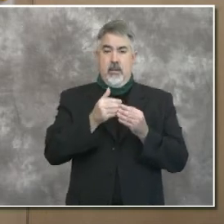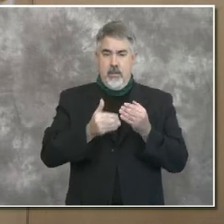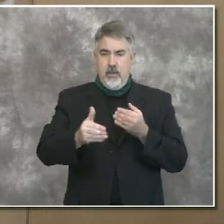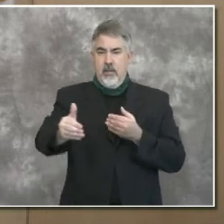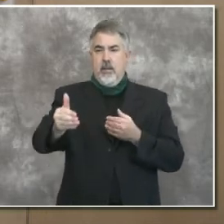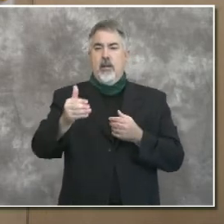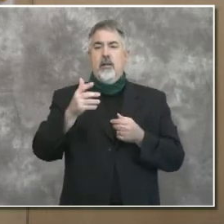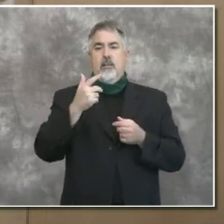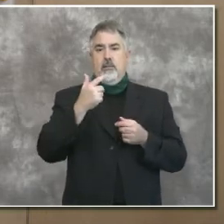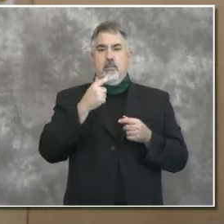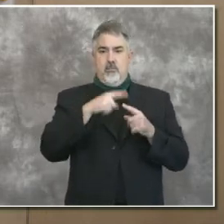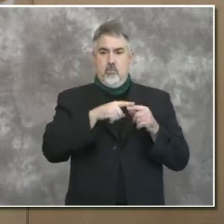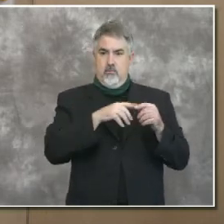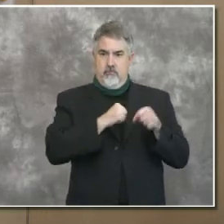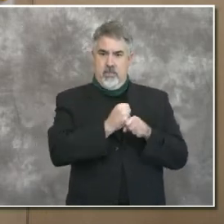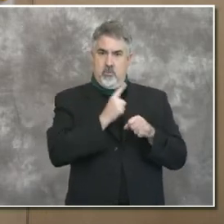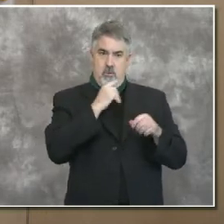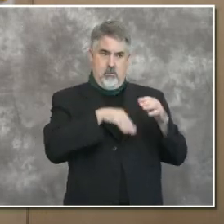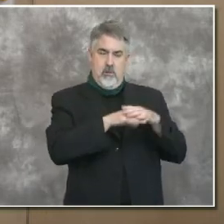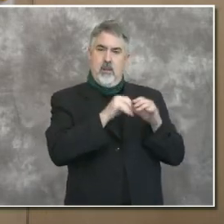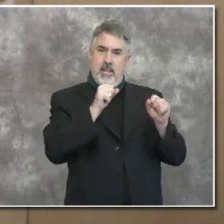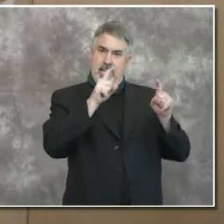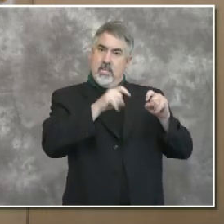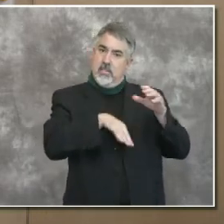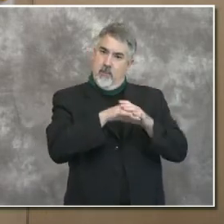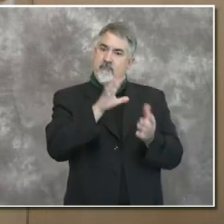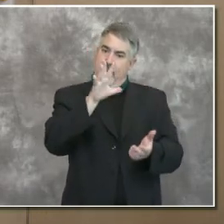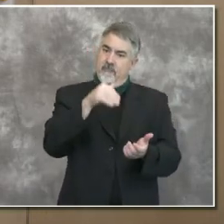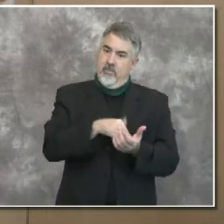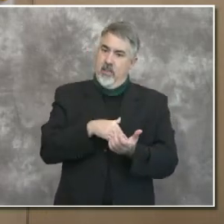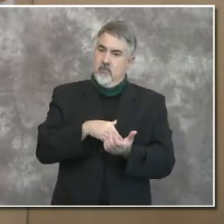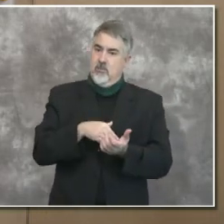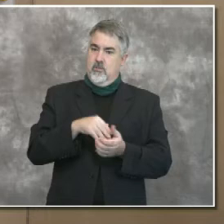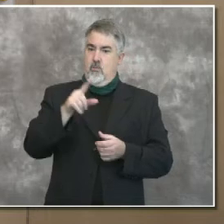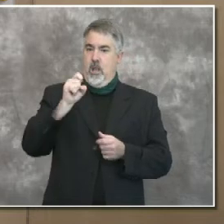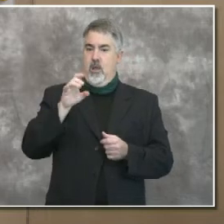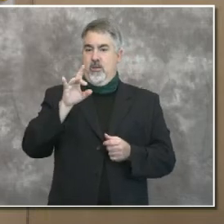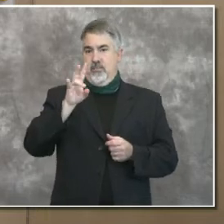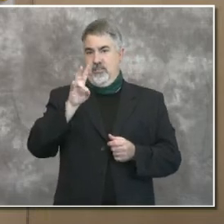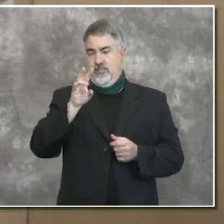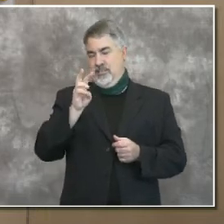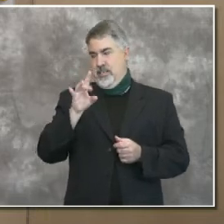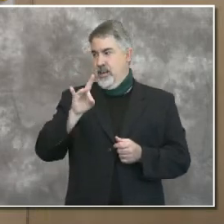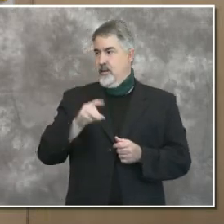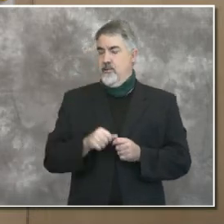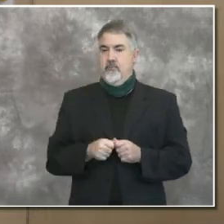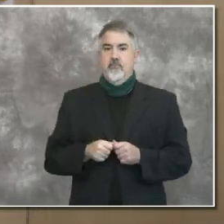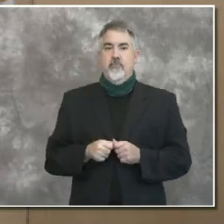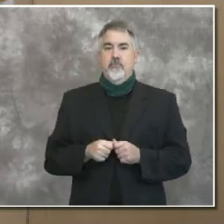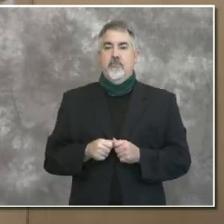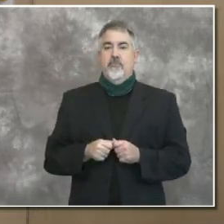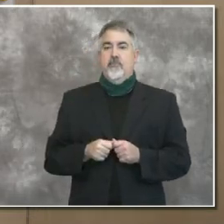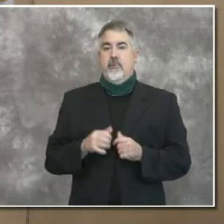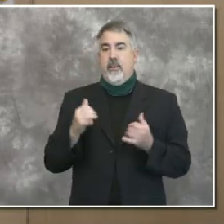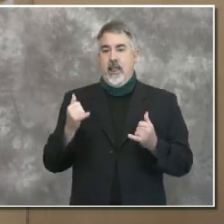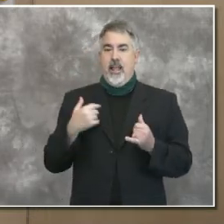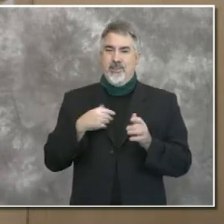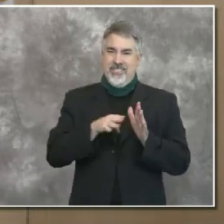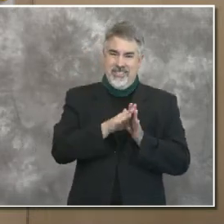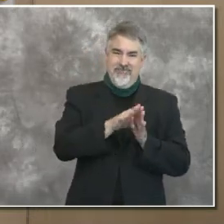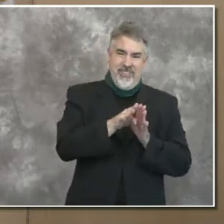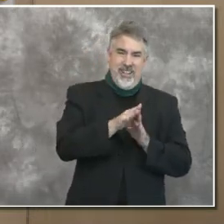reach the 5,168. We're generating, developing the math so we can